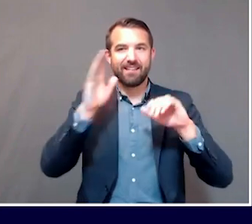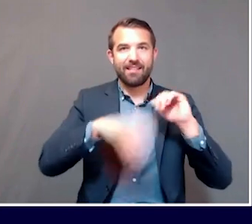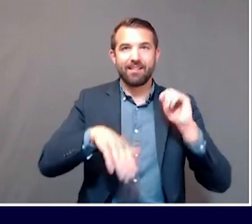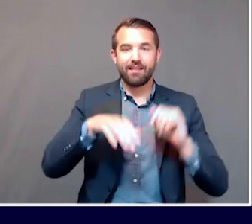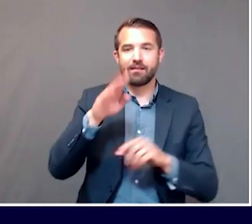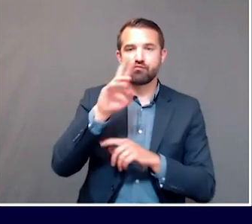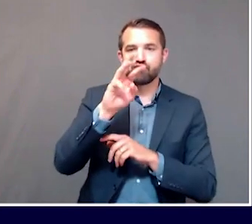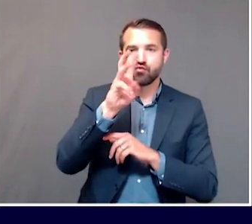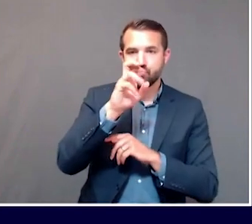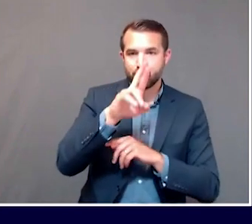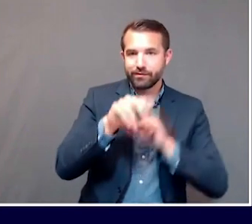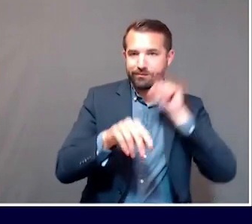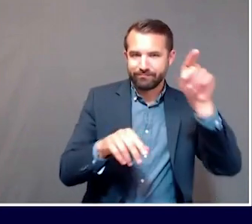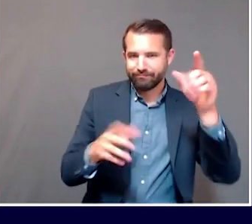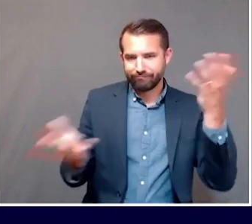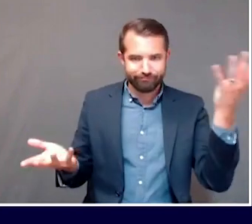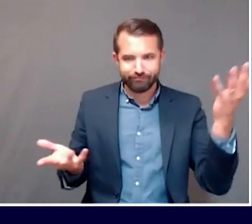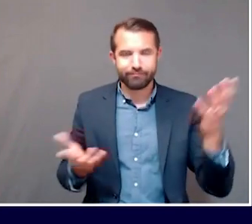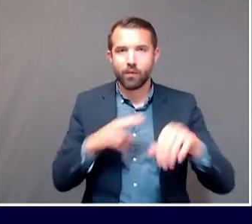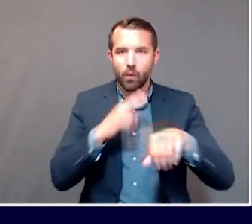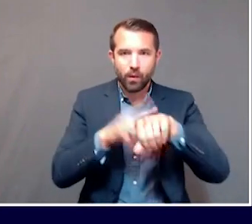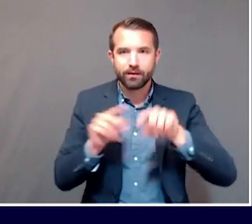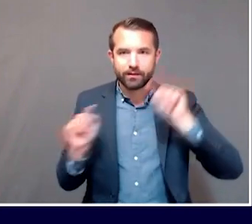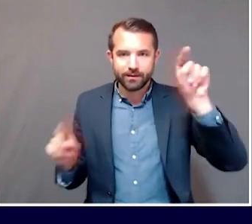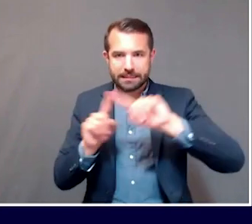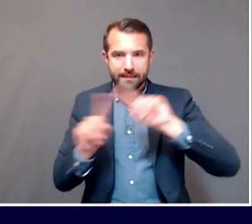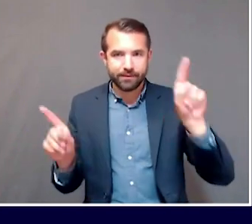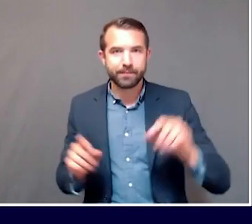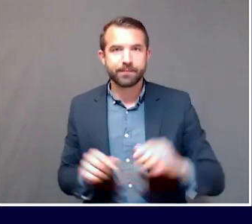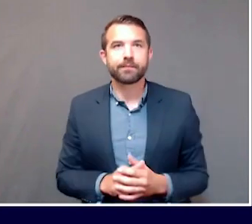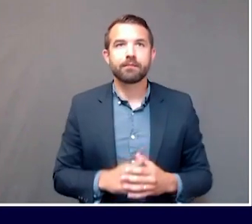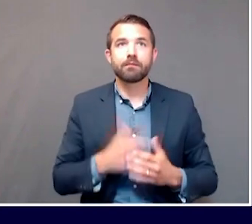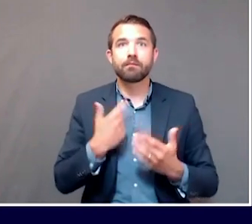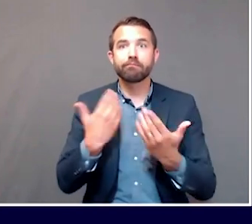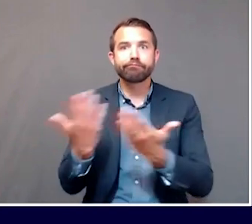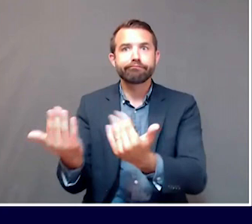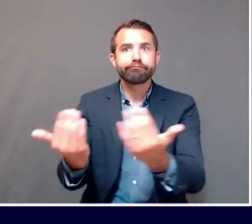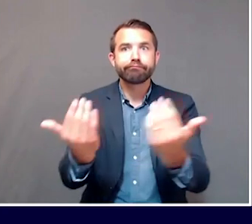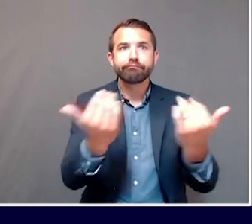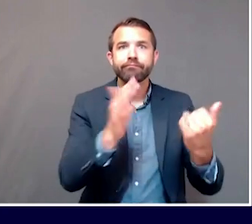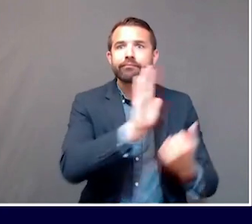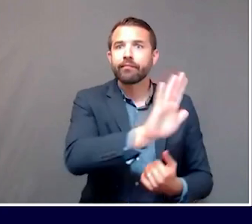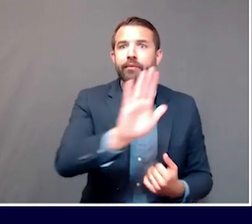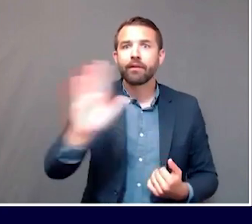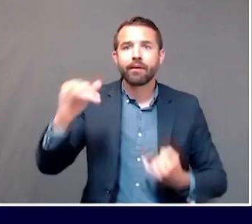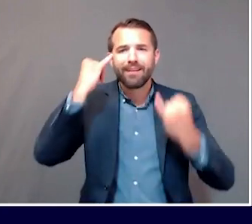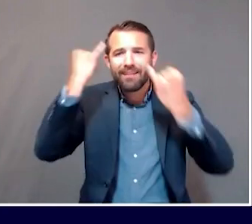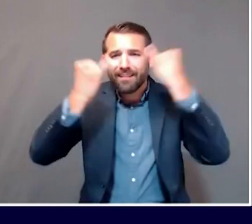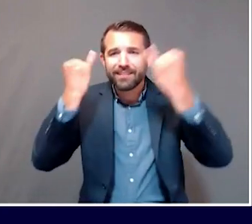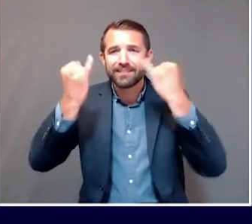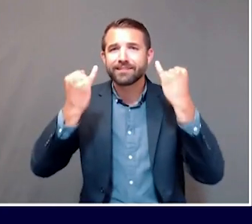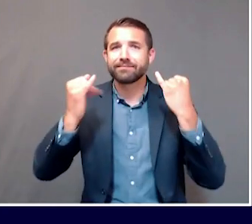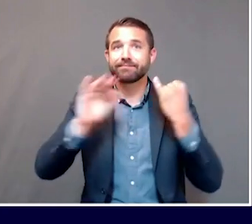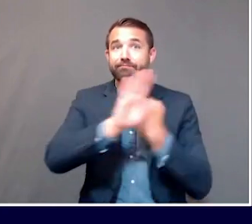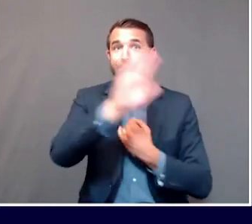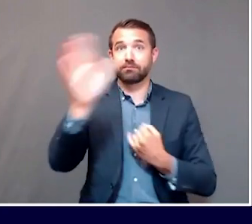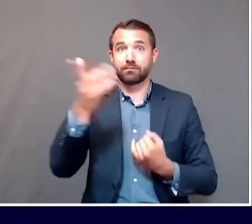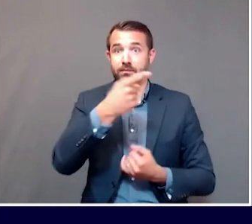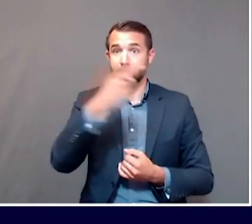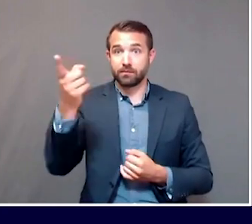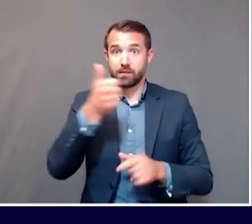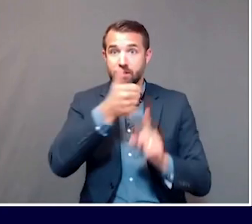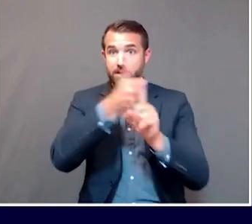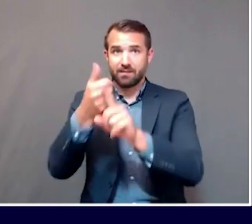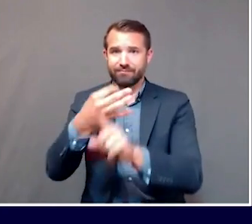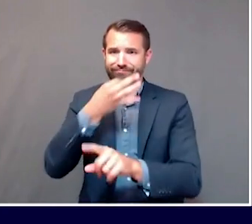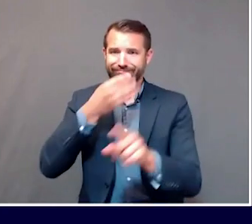we invited these towns and welcomed their ideas, knowing what they know about their people, about their residents,